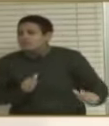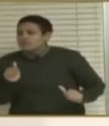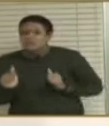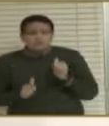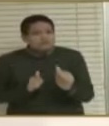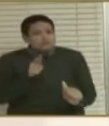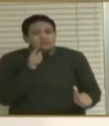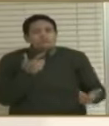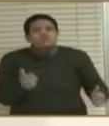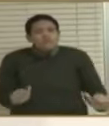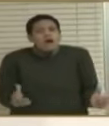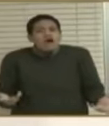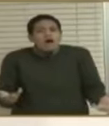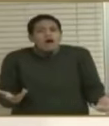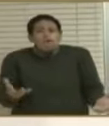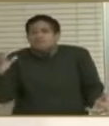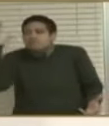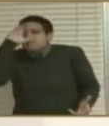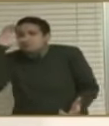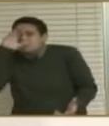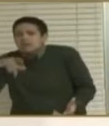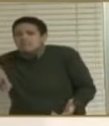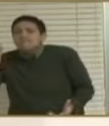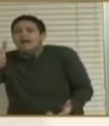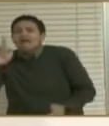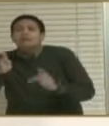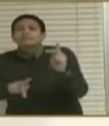an attempt to reach the